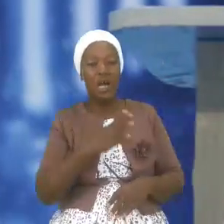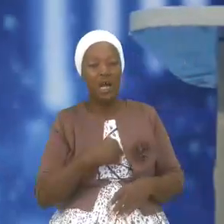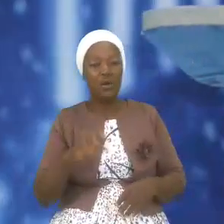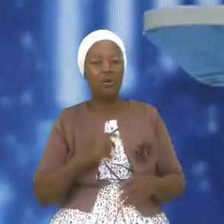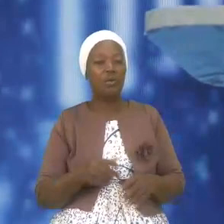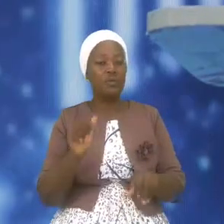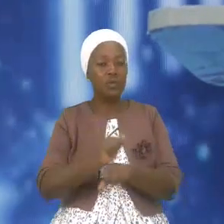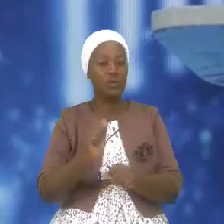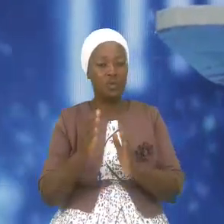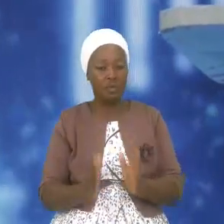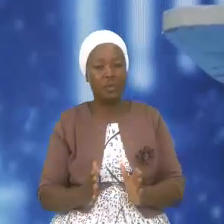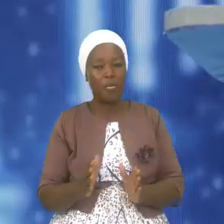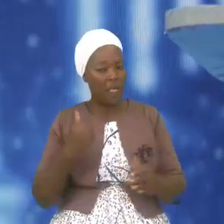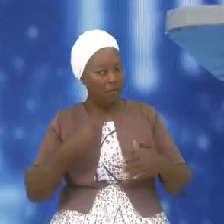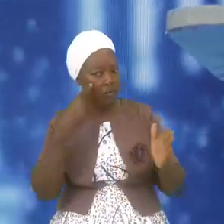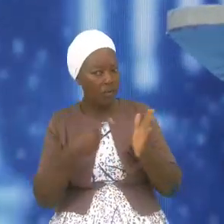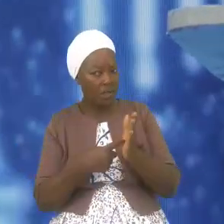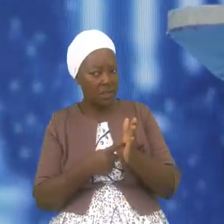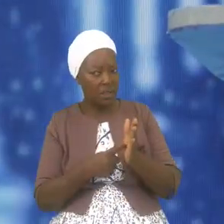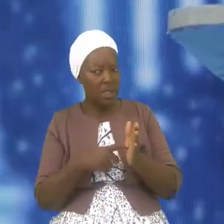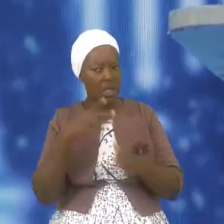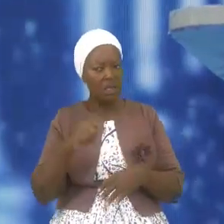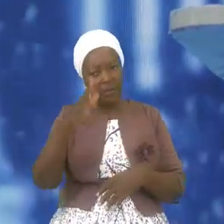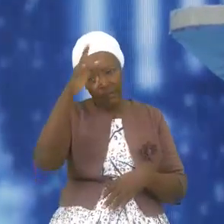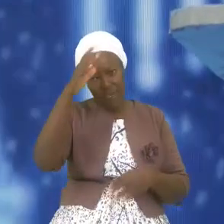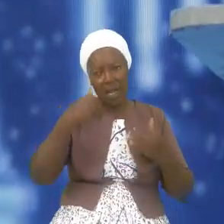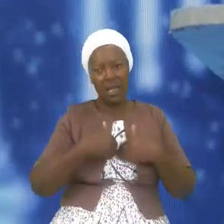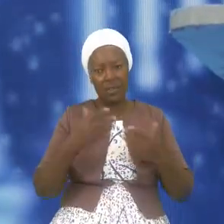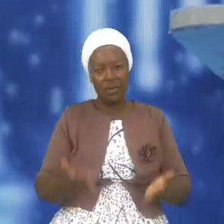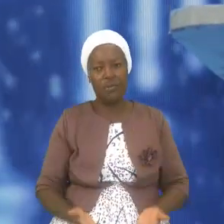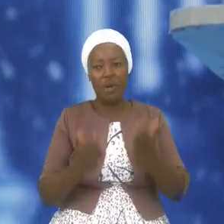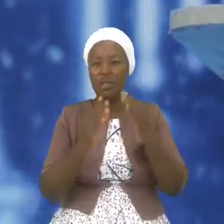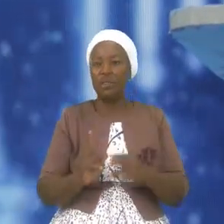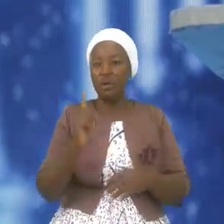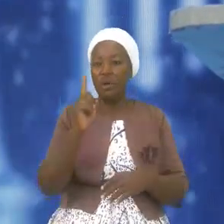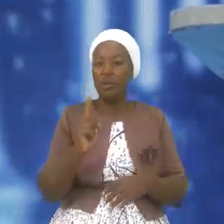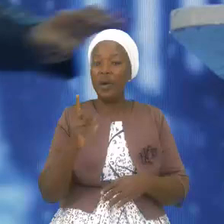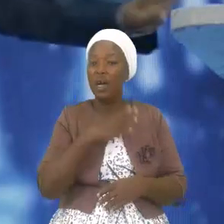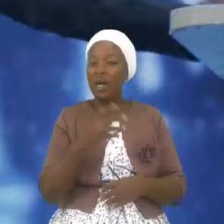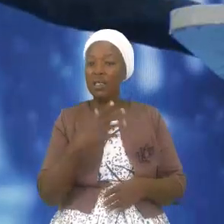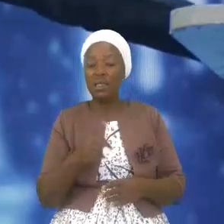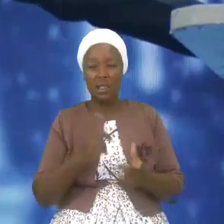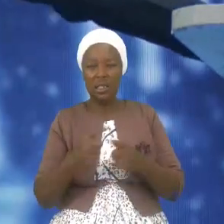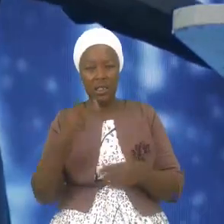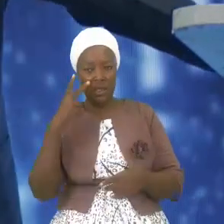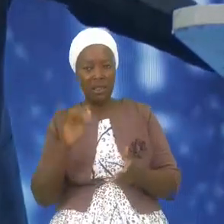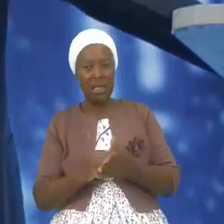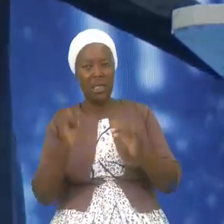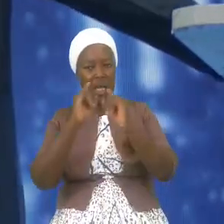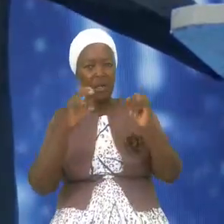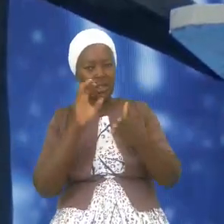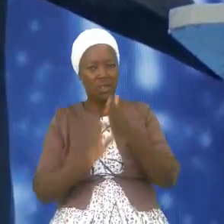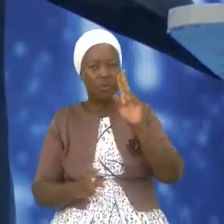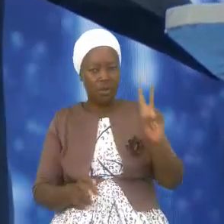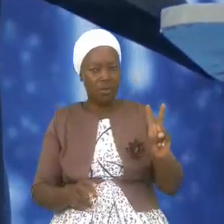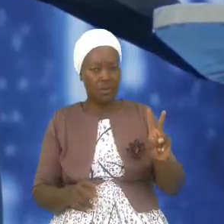up, had seen that idol in chapter 2. He had seen the head of gold,